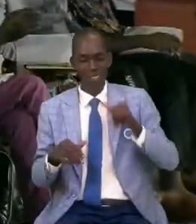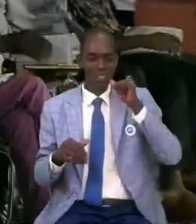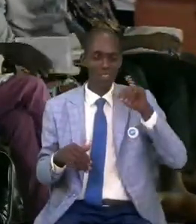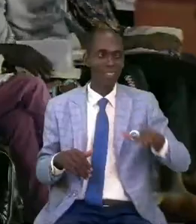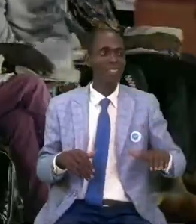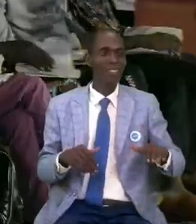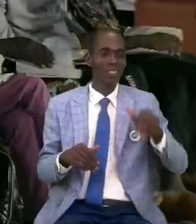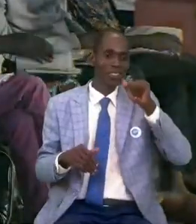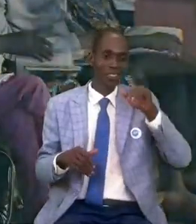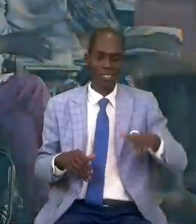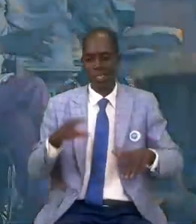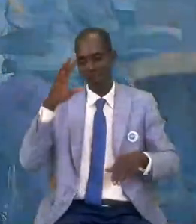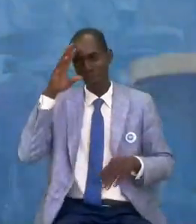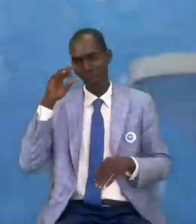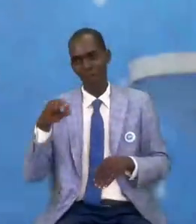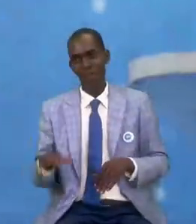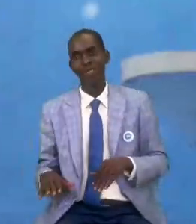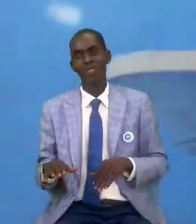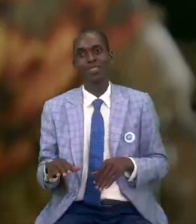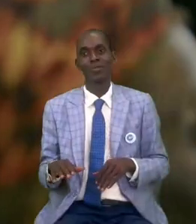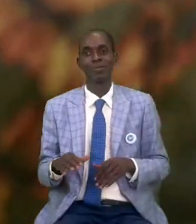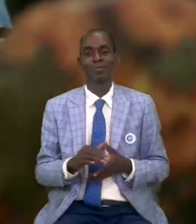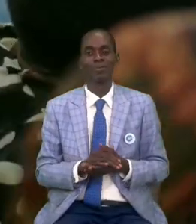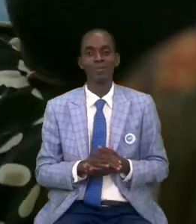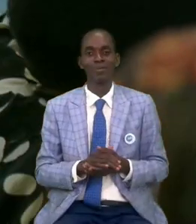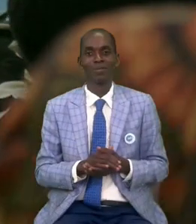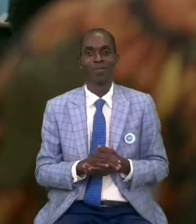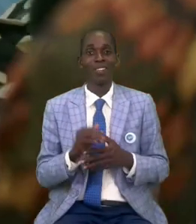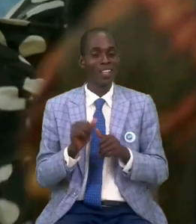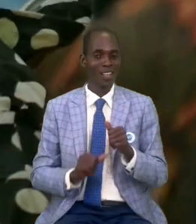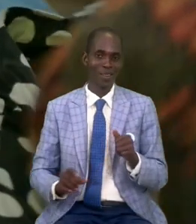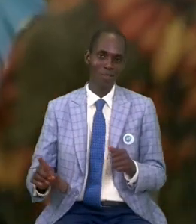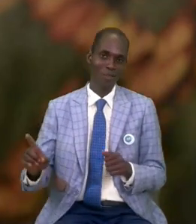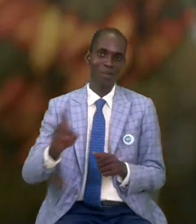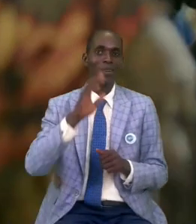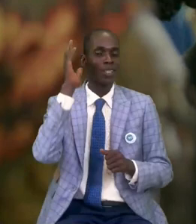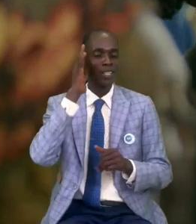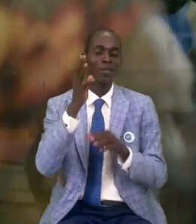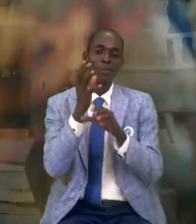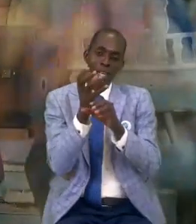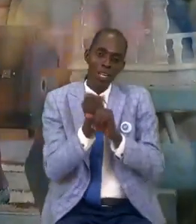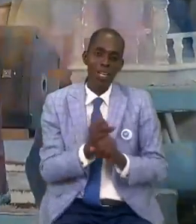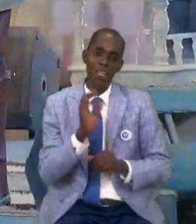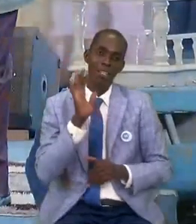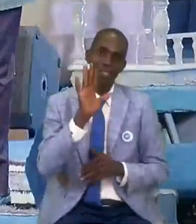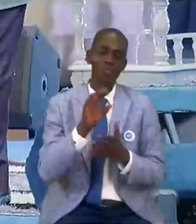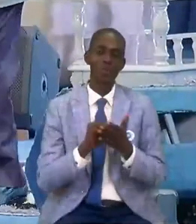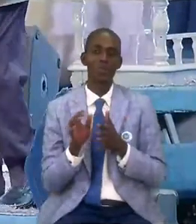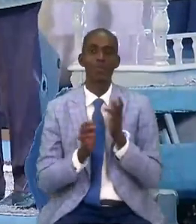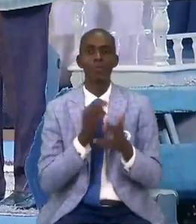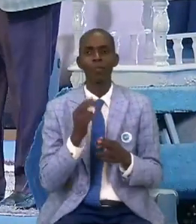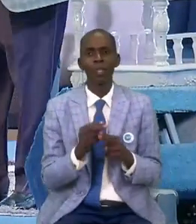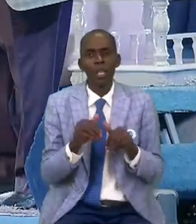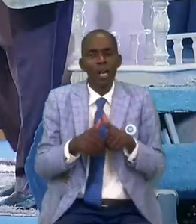amen. Everyone will receive his own. How did that happen? Verse 15. In verse 15,